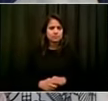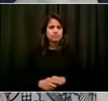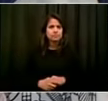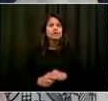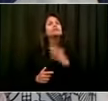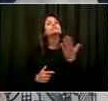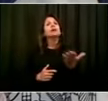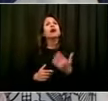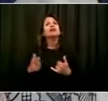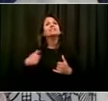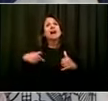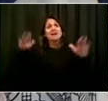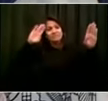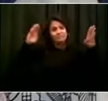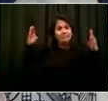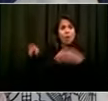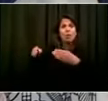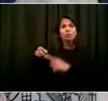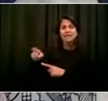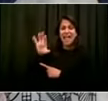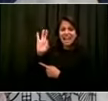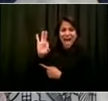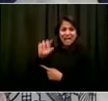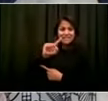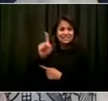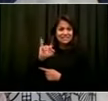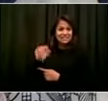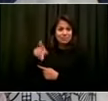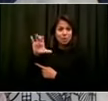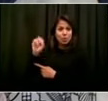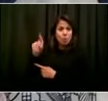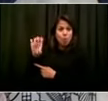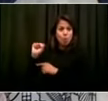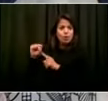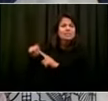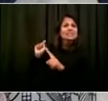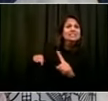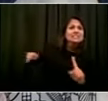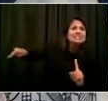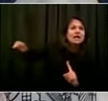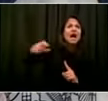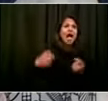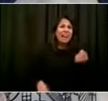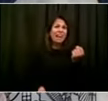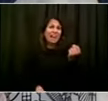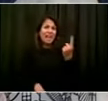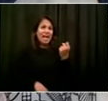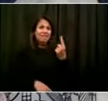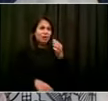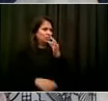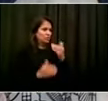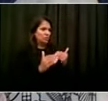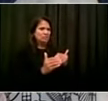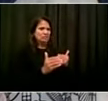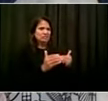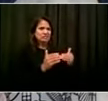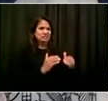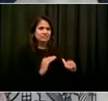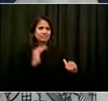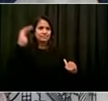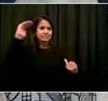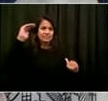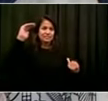give people masks, and if they refuse to take a mask and wear a mask, we're going straight to fine. That's where we'll focus our resources. But I'd